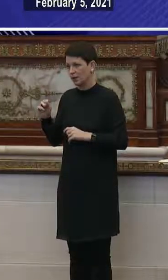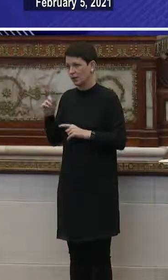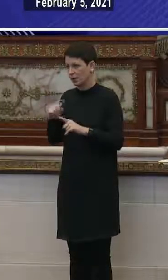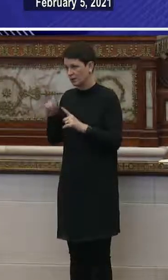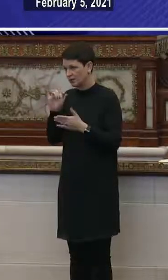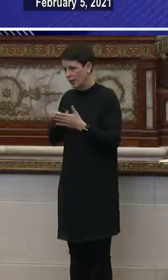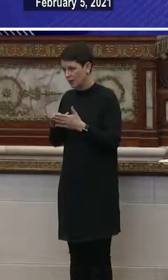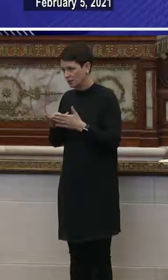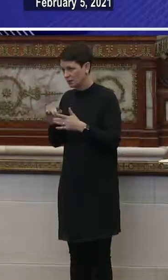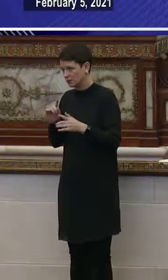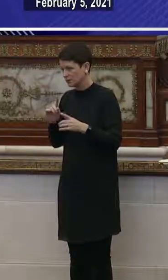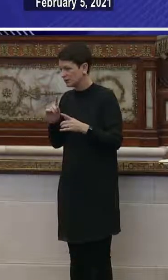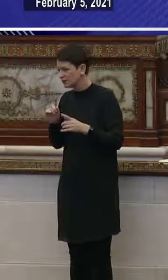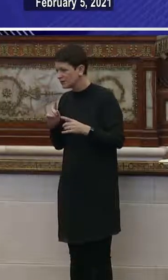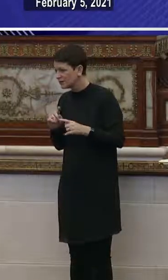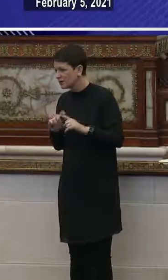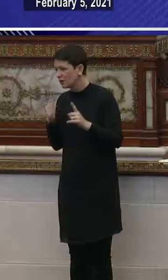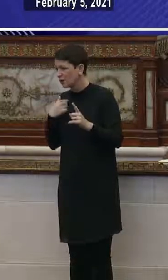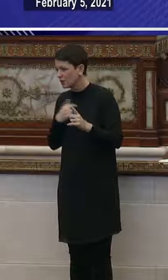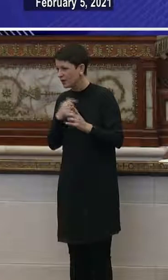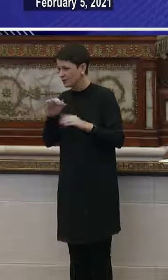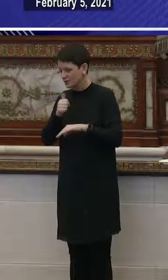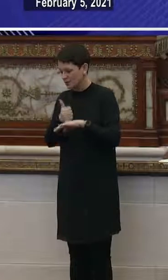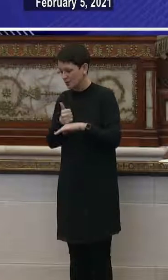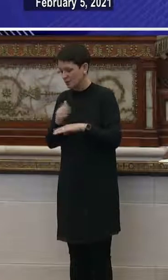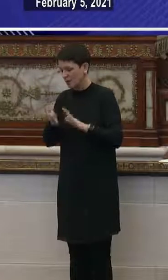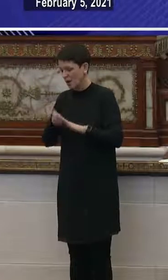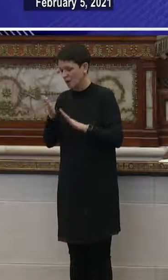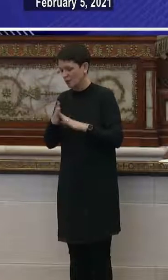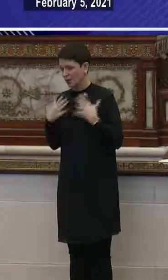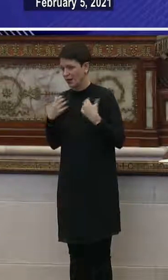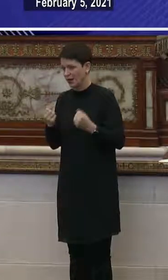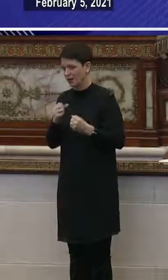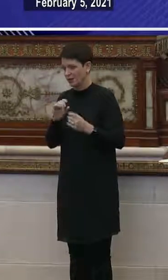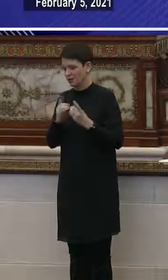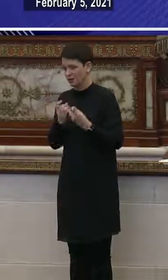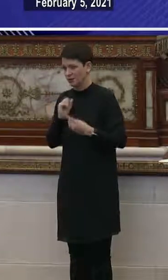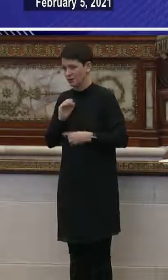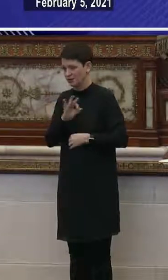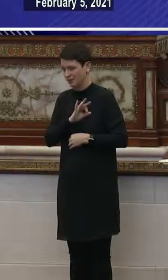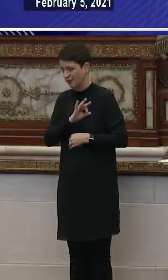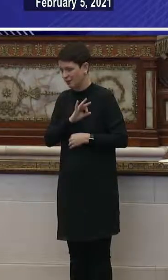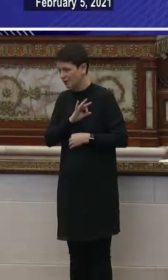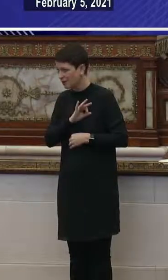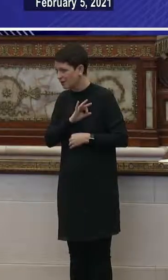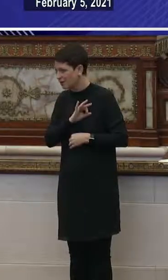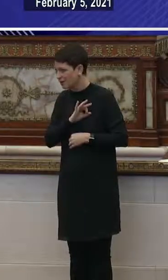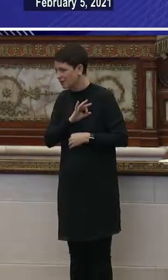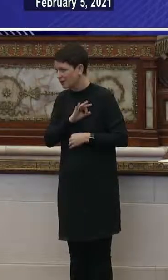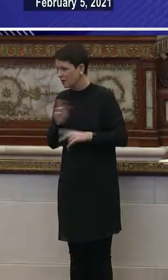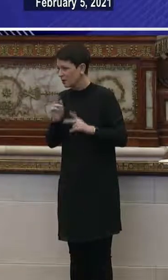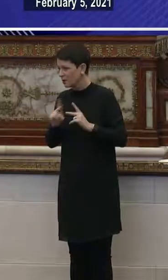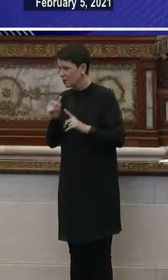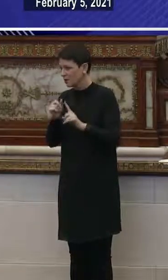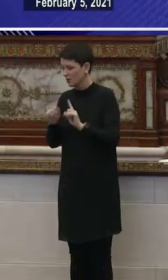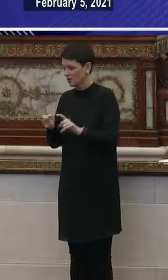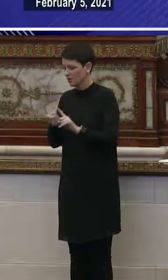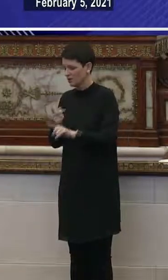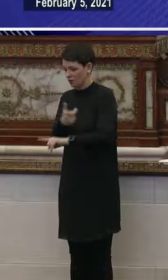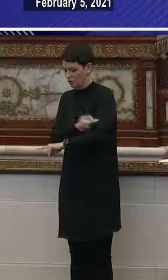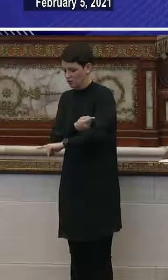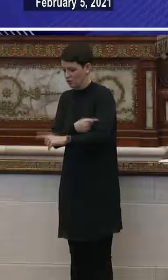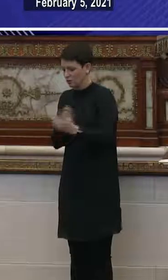structure. We have scheduled and operated with health department staff clinics to provide the second dose of vaccine to those persons who received the first dose